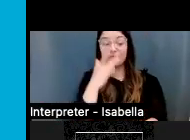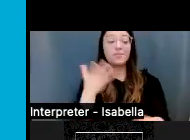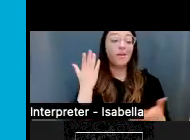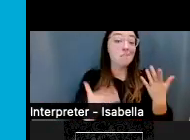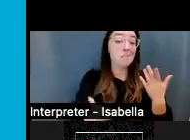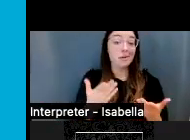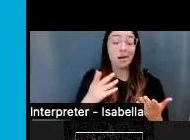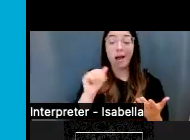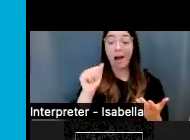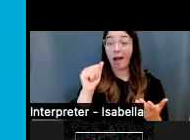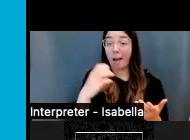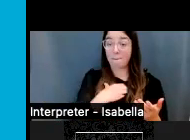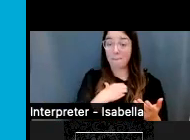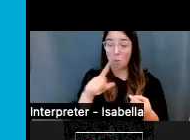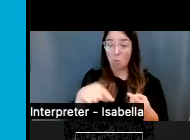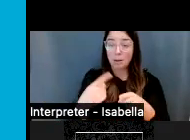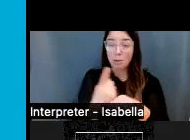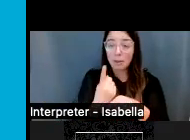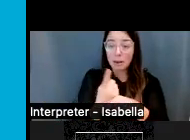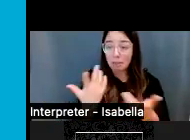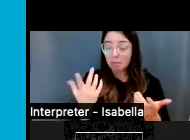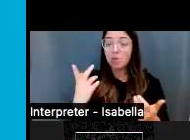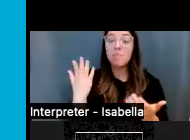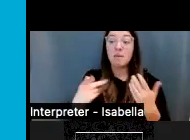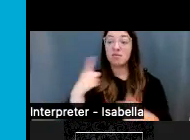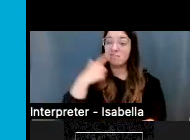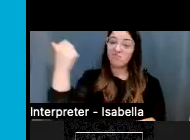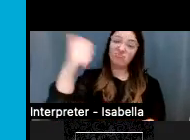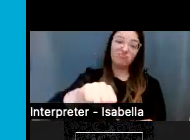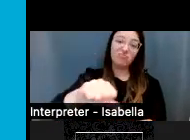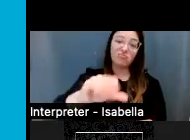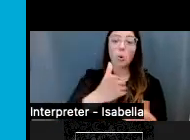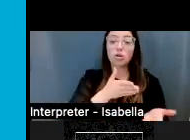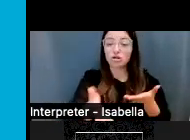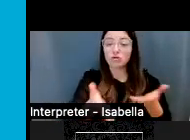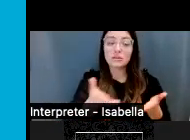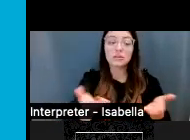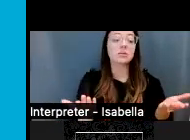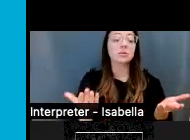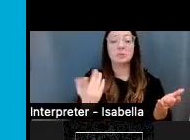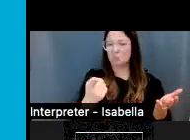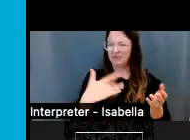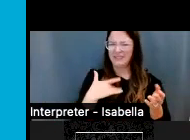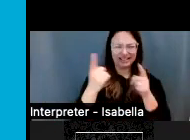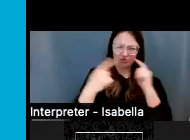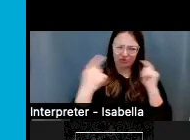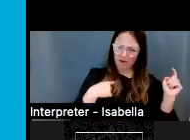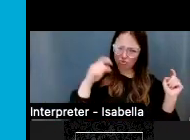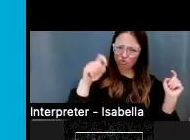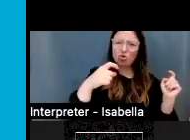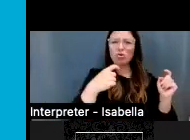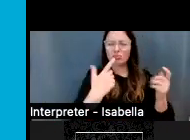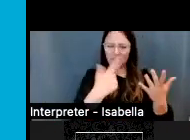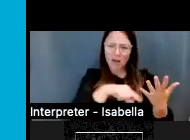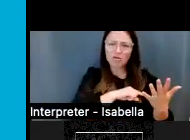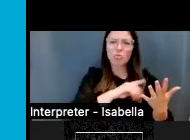altogether, maybe you've been denied a particular service, but you've been informed of a decision by DRS that you disagree with and that you would like to challenge.